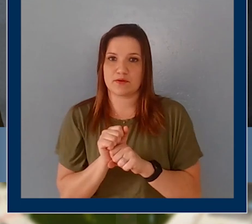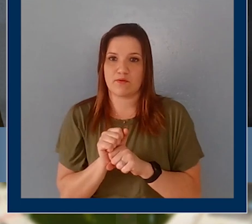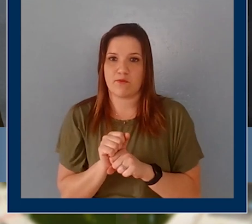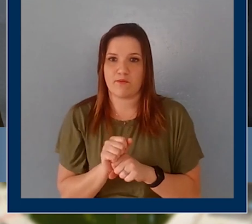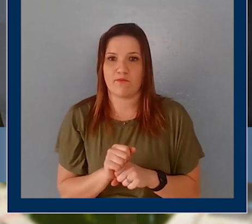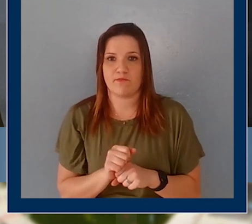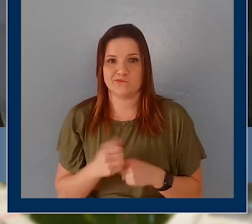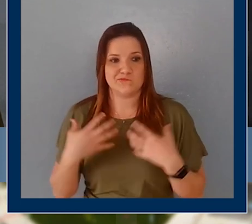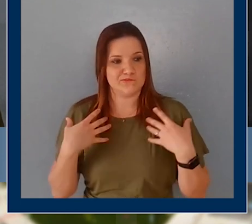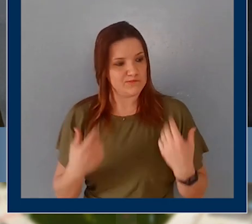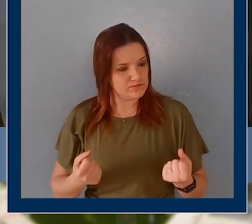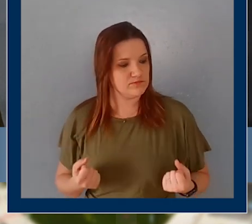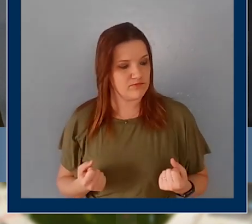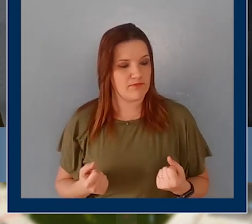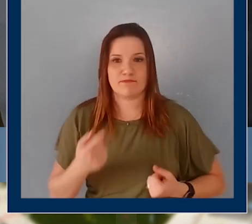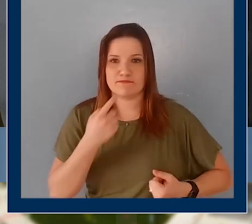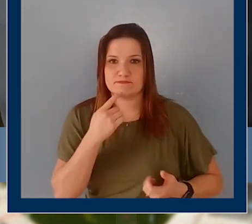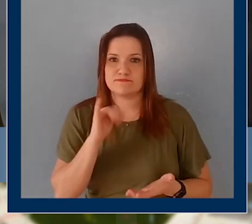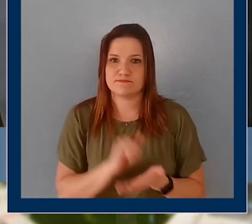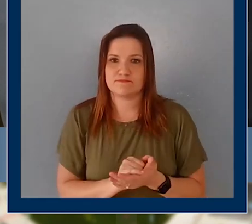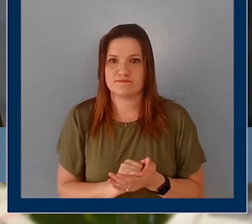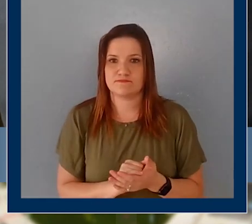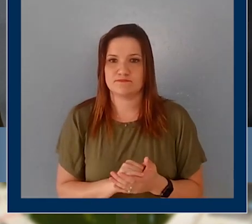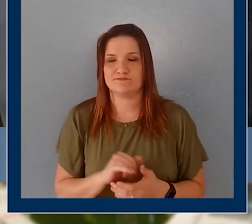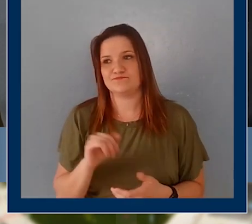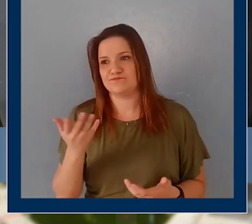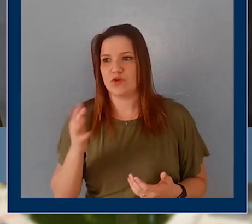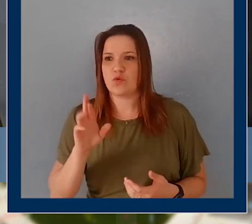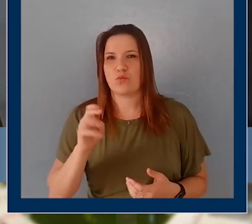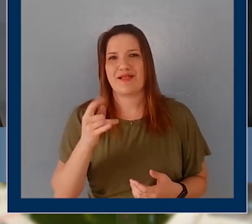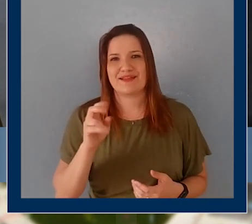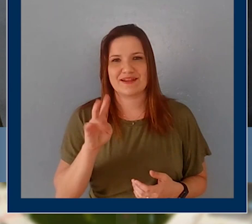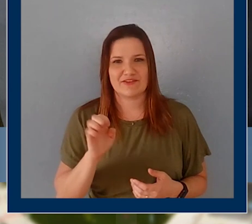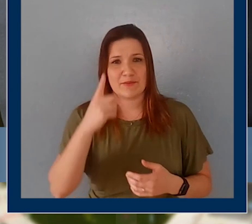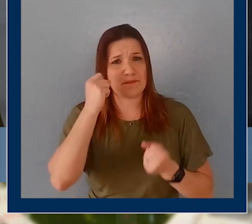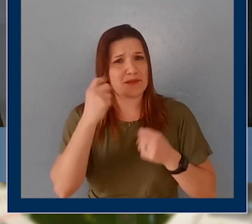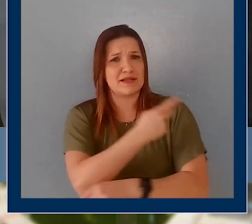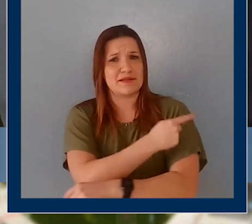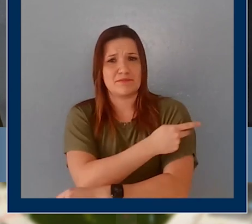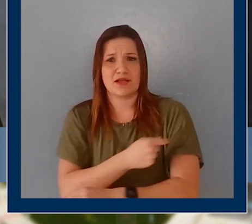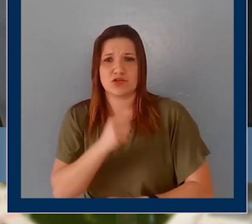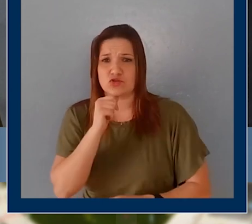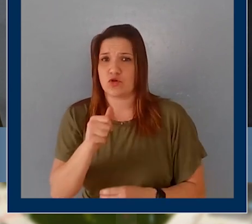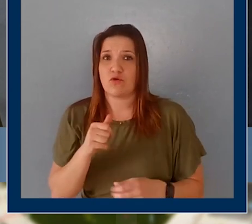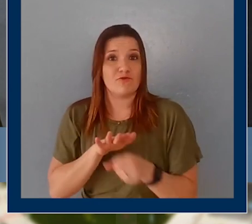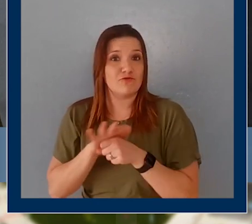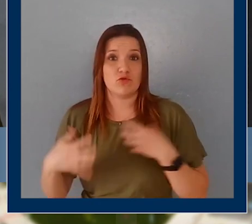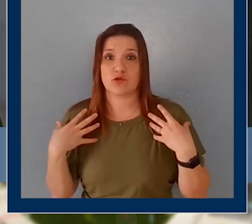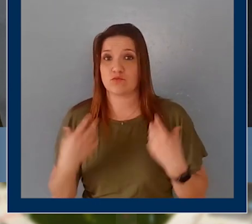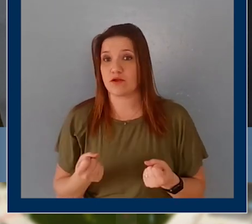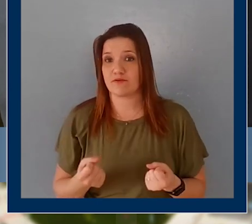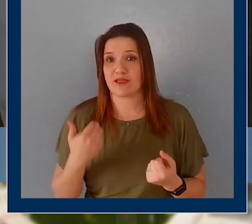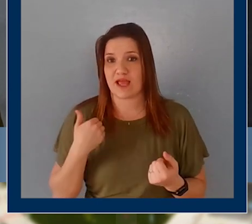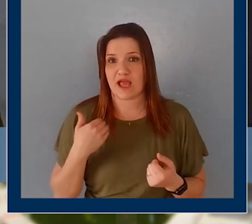of 1,035 employees that have gone out on COVID leave, that they have contracted the